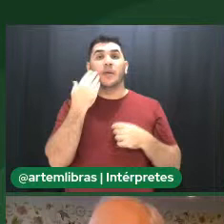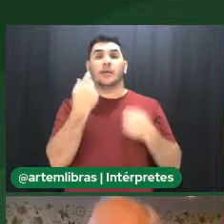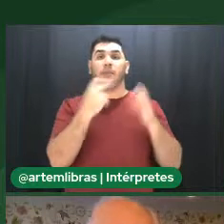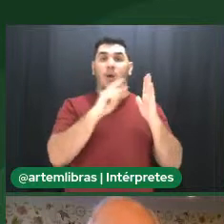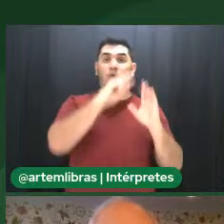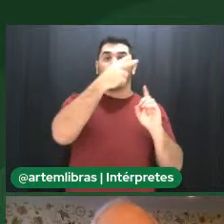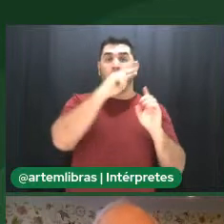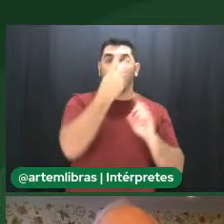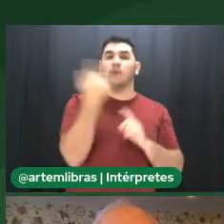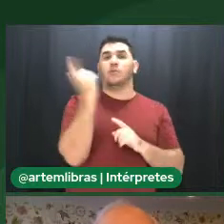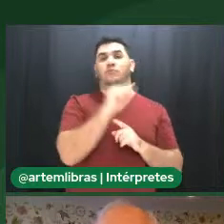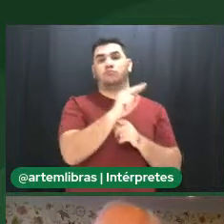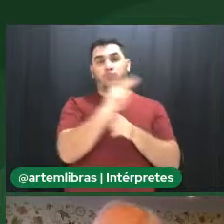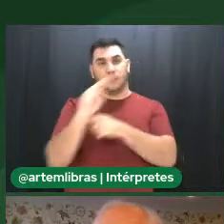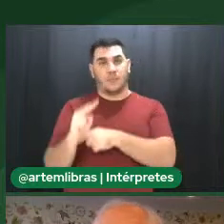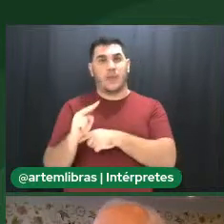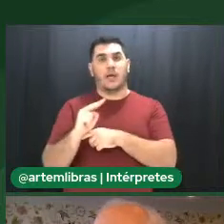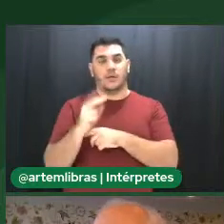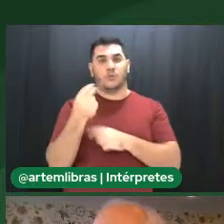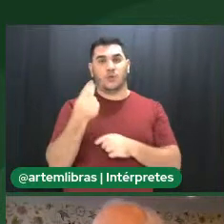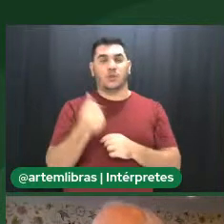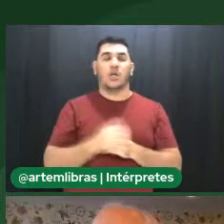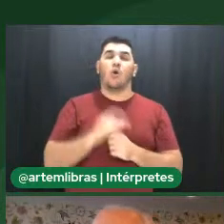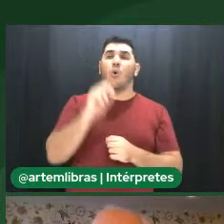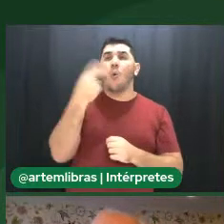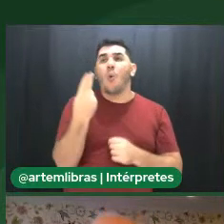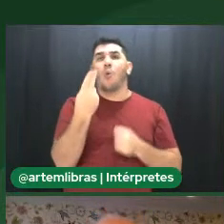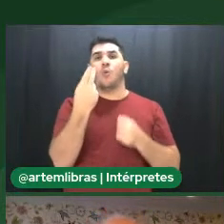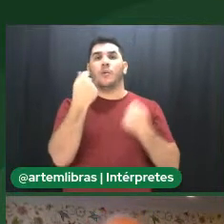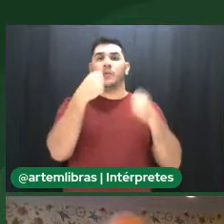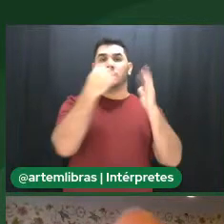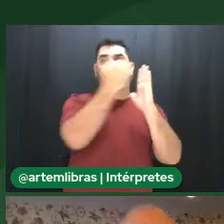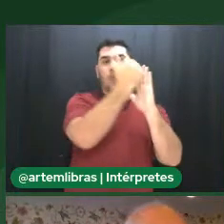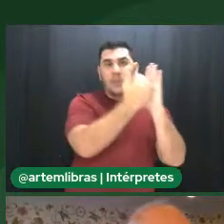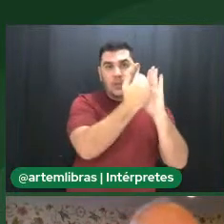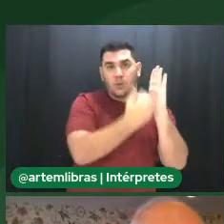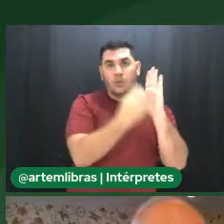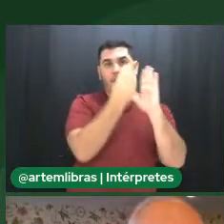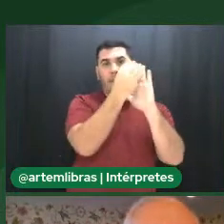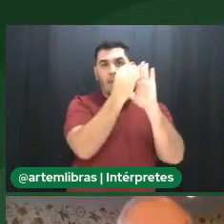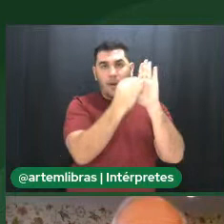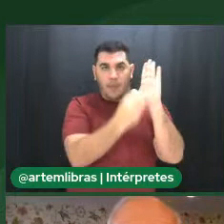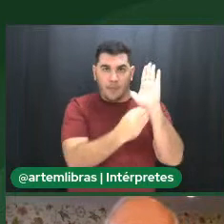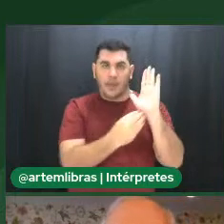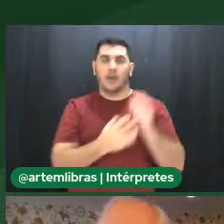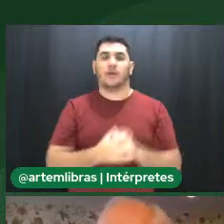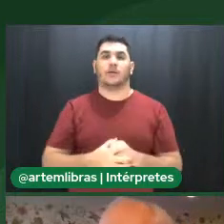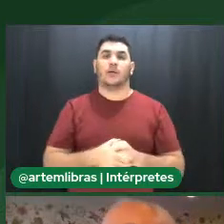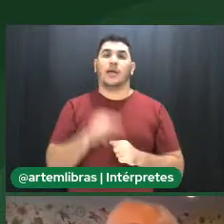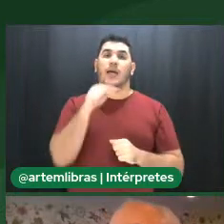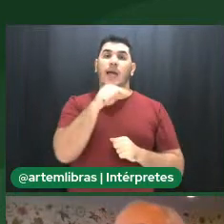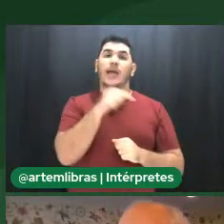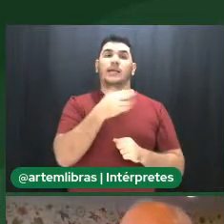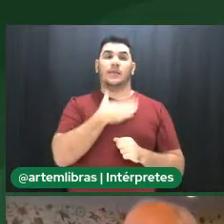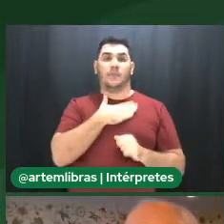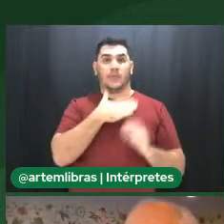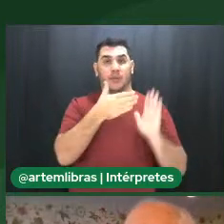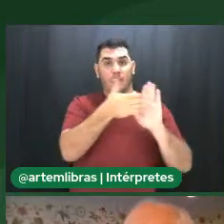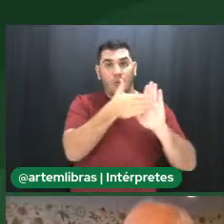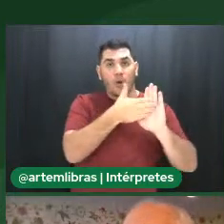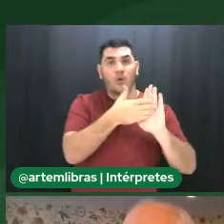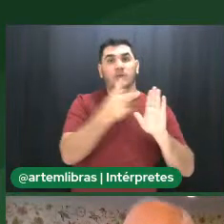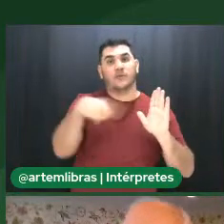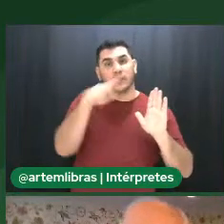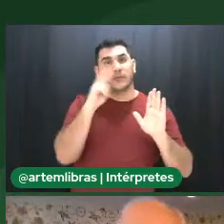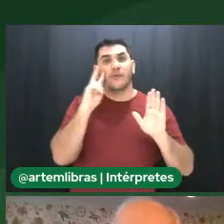much you need to increase your liquid assets. This is what I propose as a model of a prospective